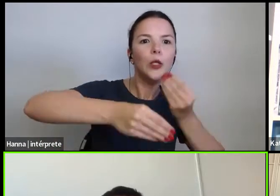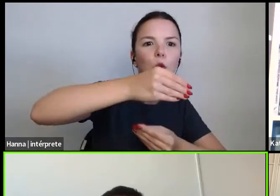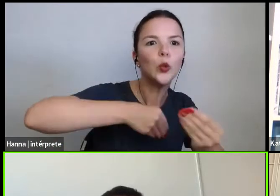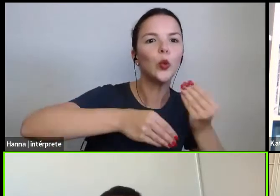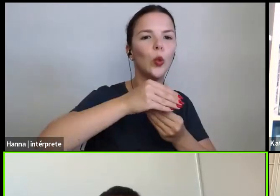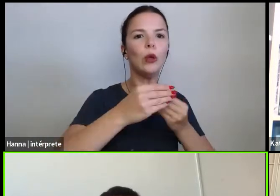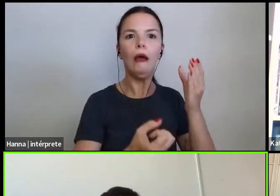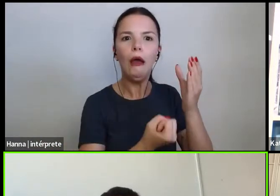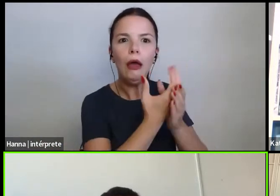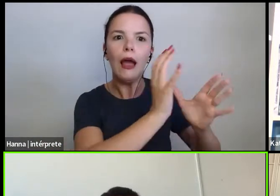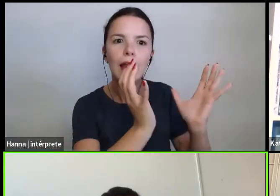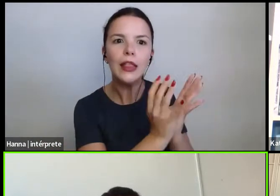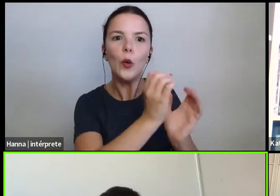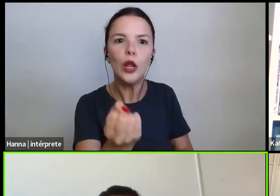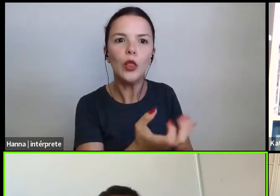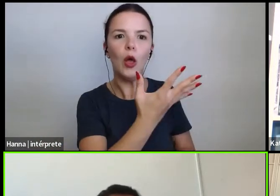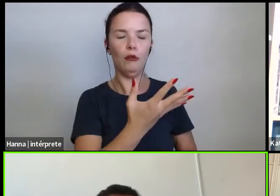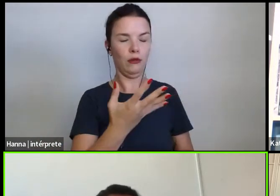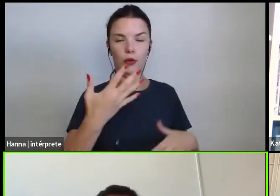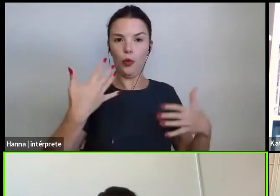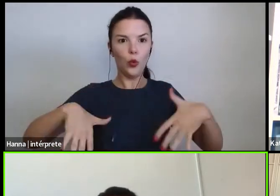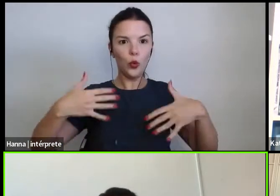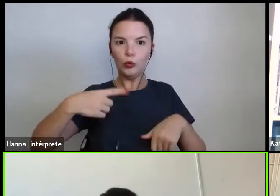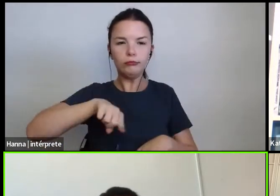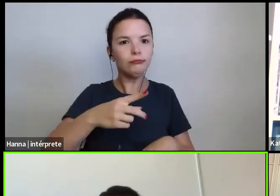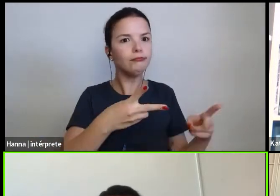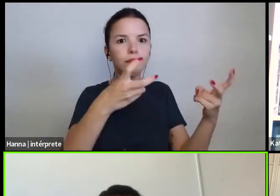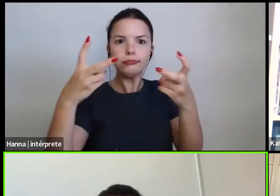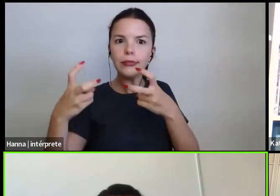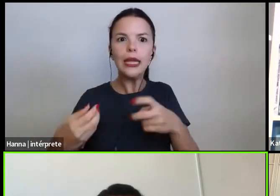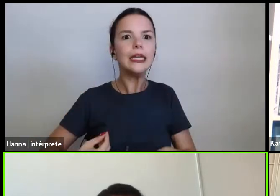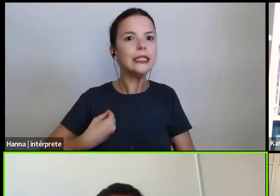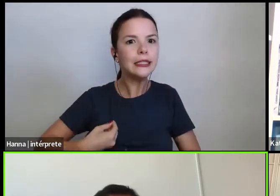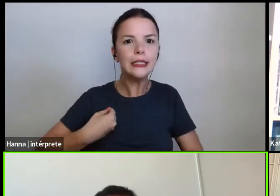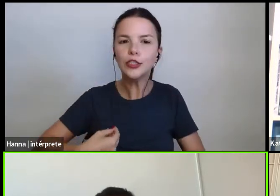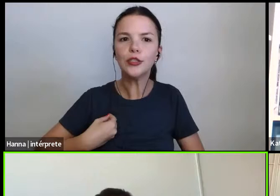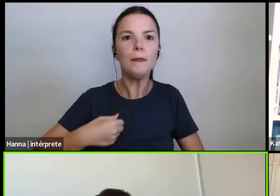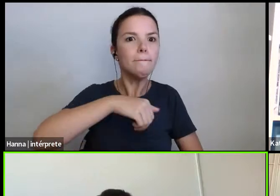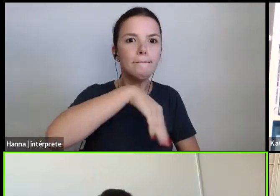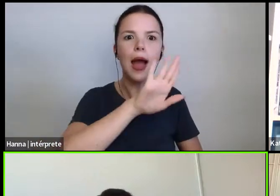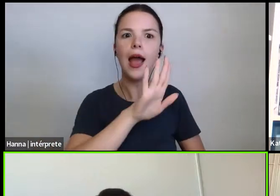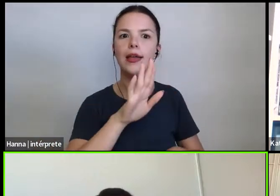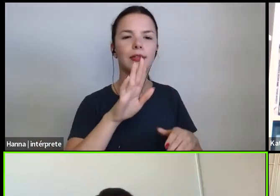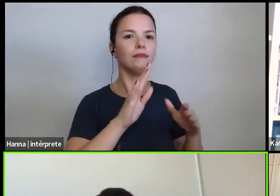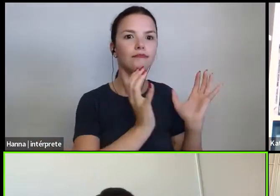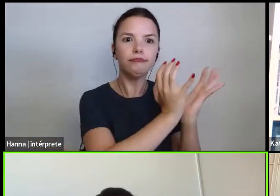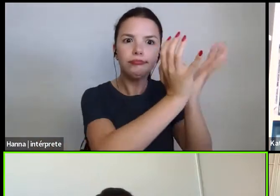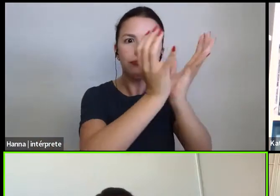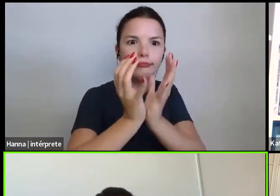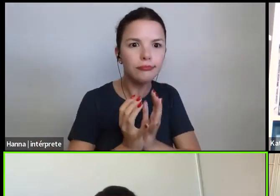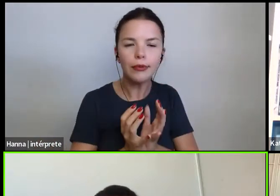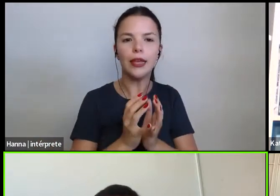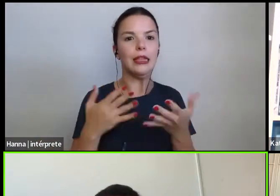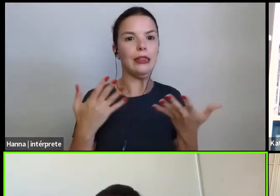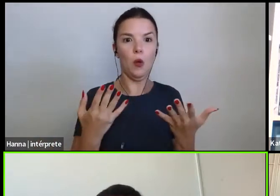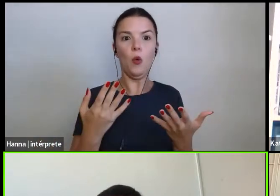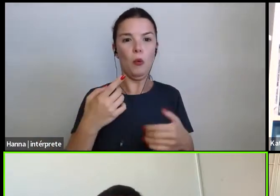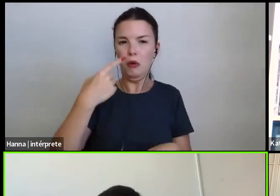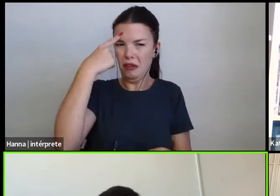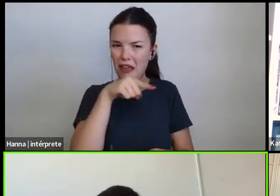create a new toponym, right? So the dynamic view would account for